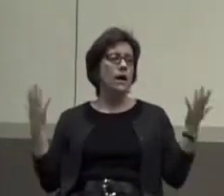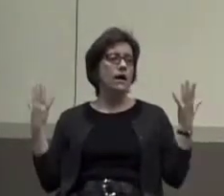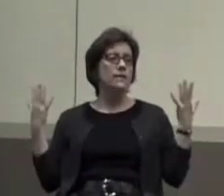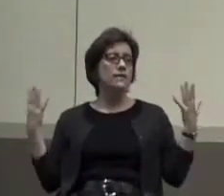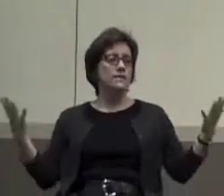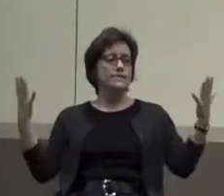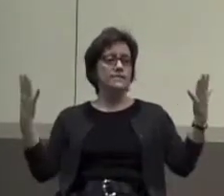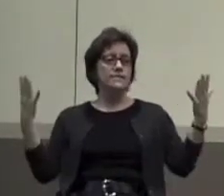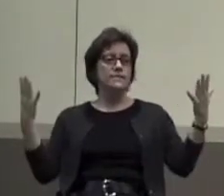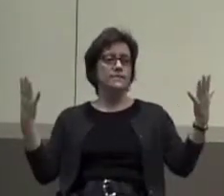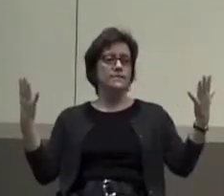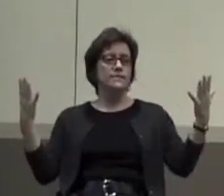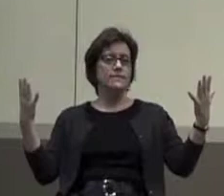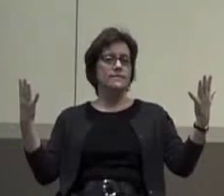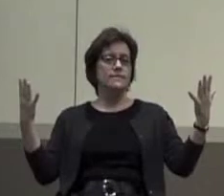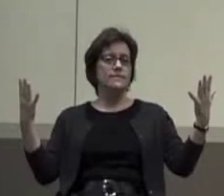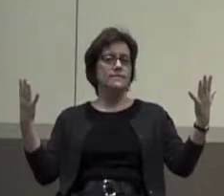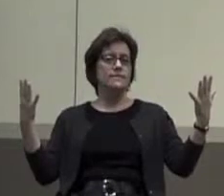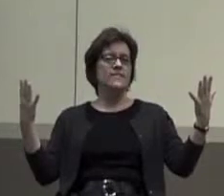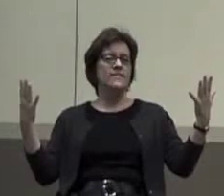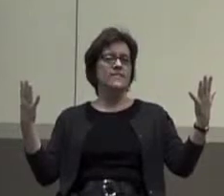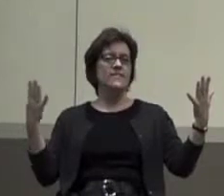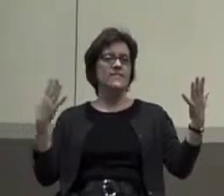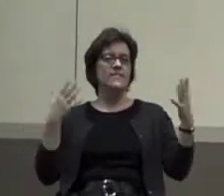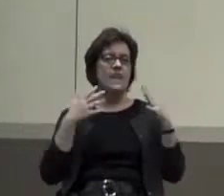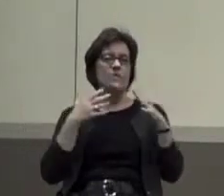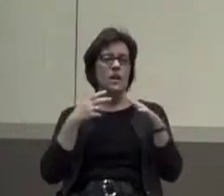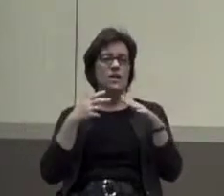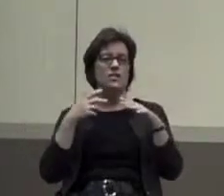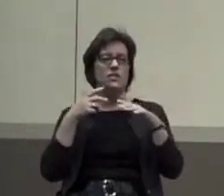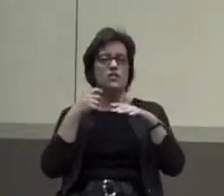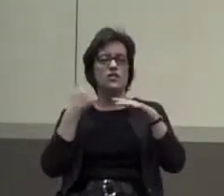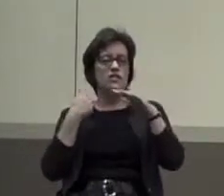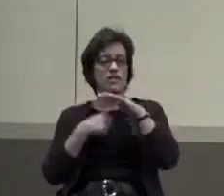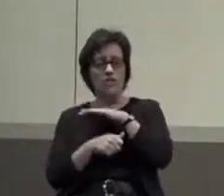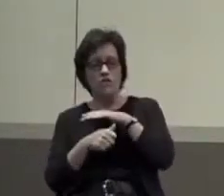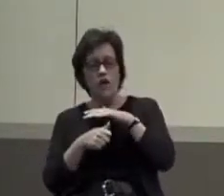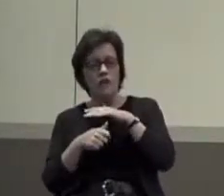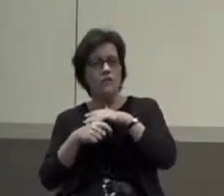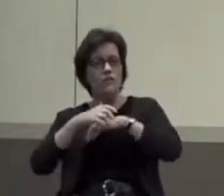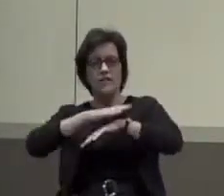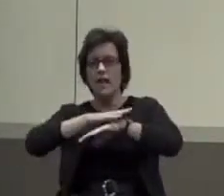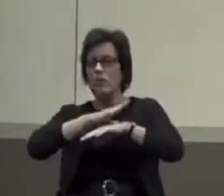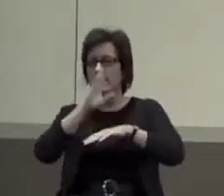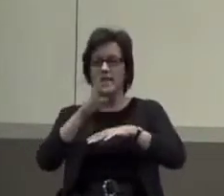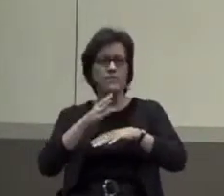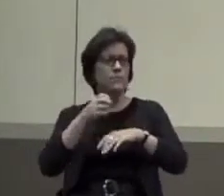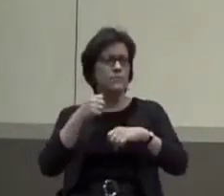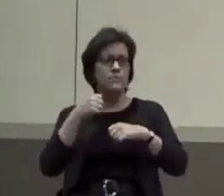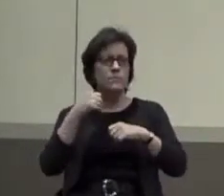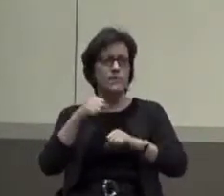I just wanted to fall under the table because I would have never been able to say no to my mom.